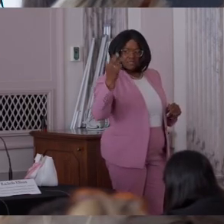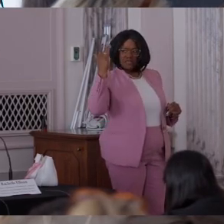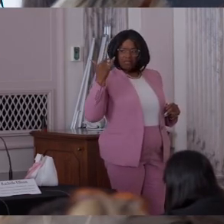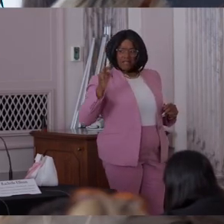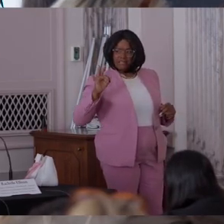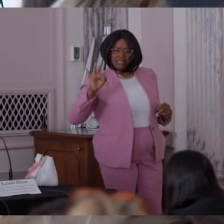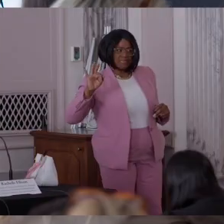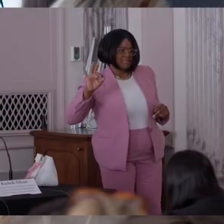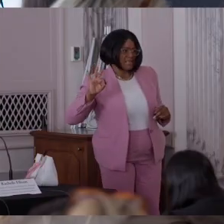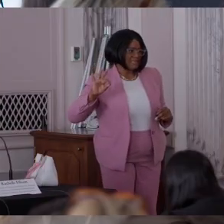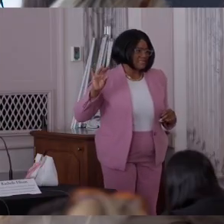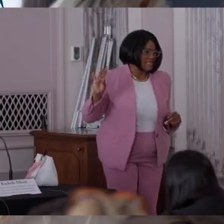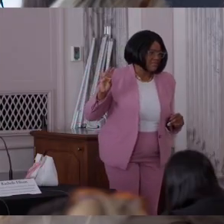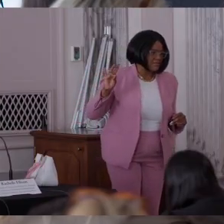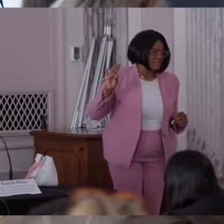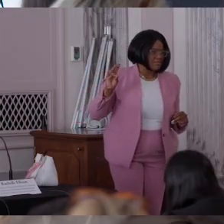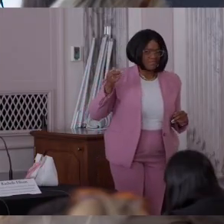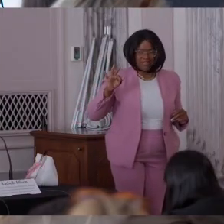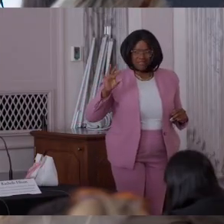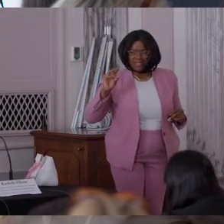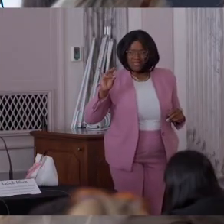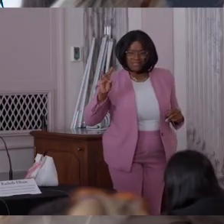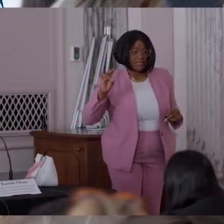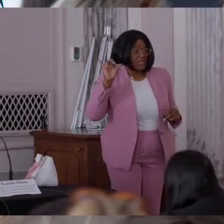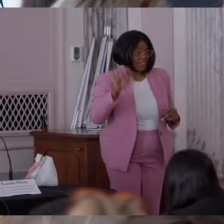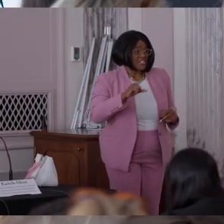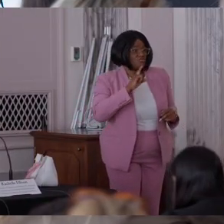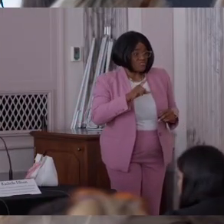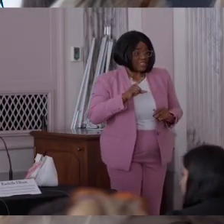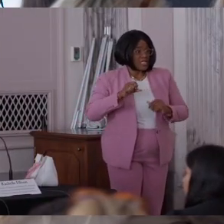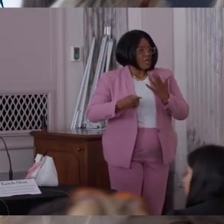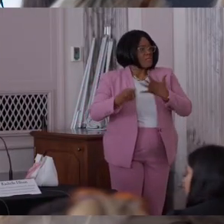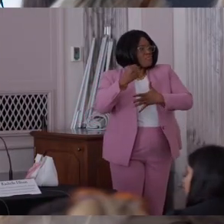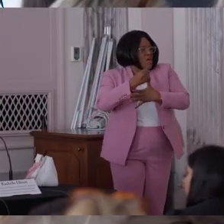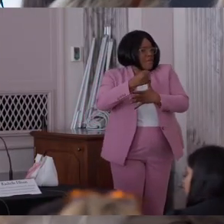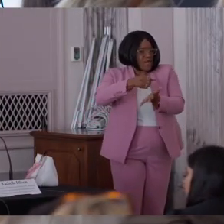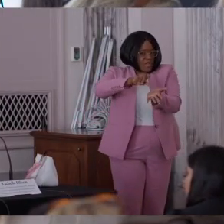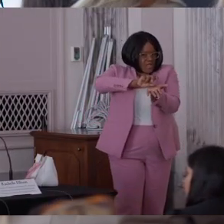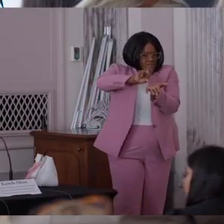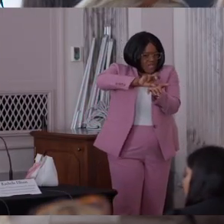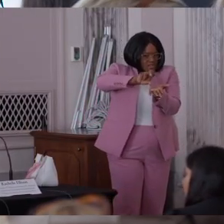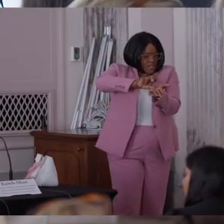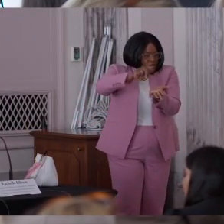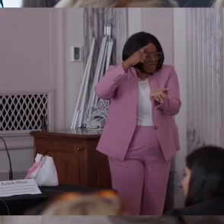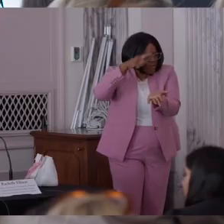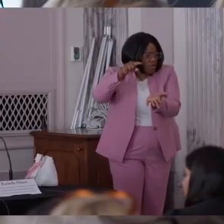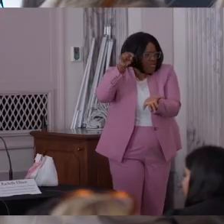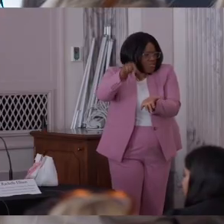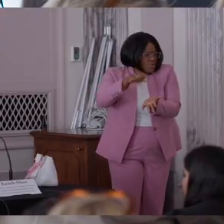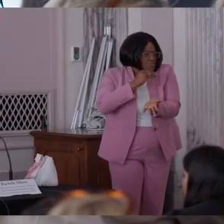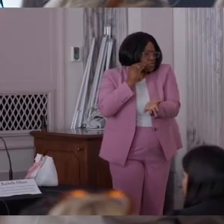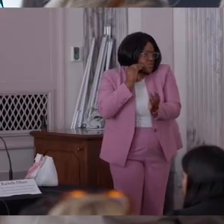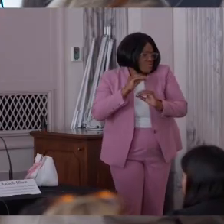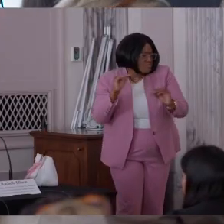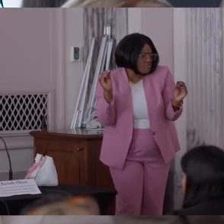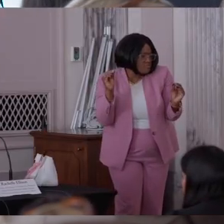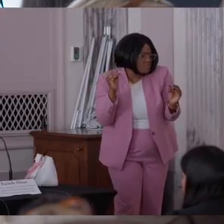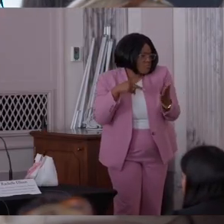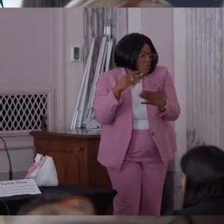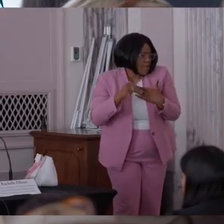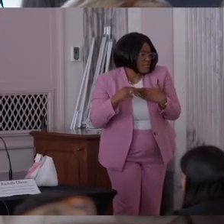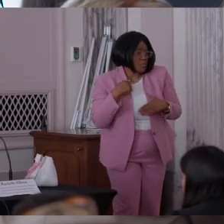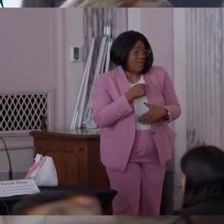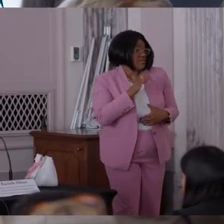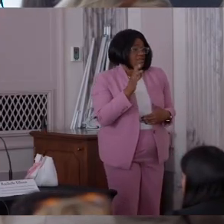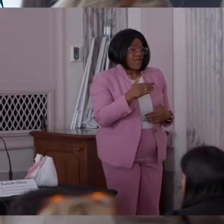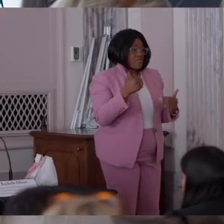the primary source of funding for homeless programs in America. So we have never had the luxury of having